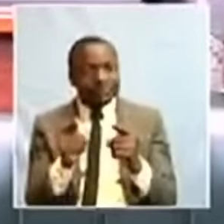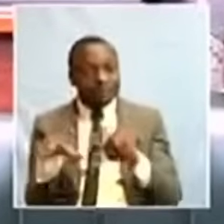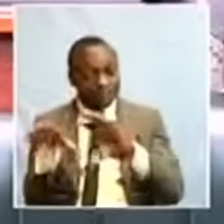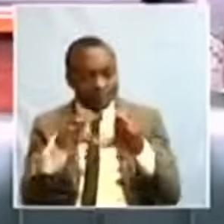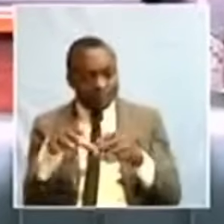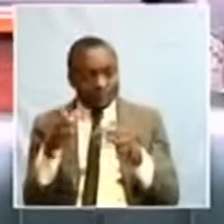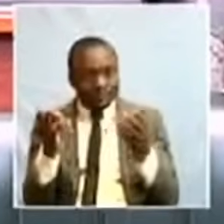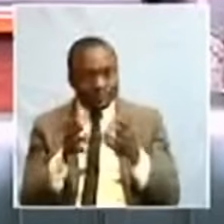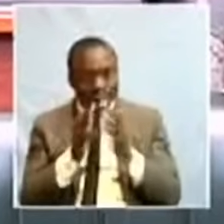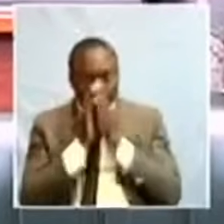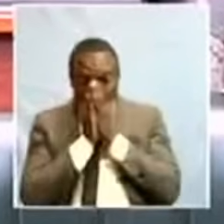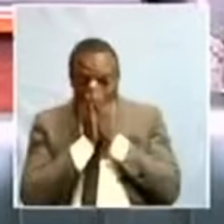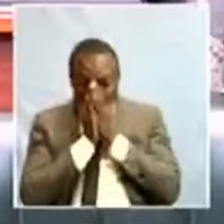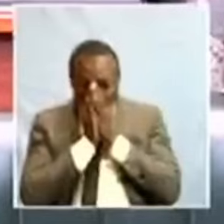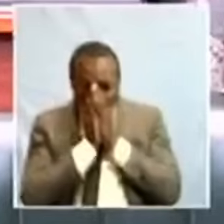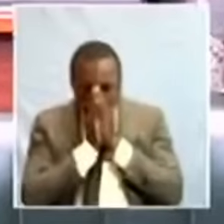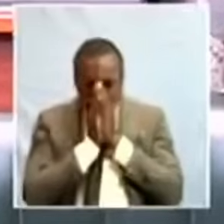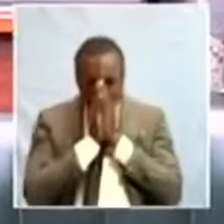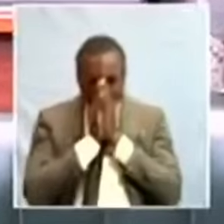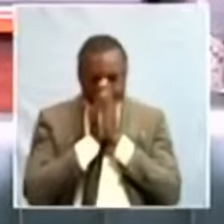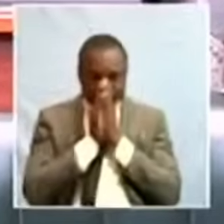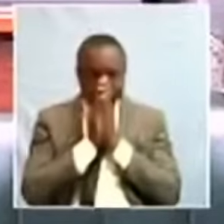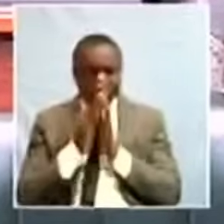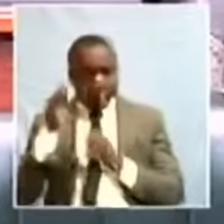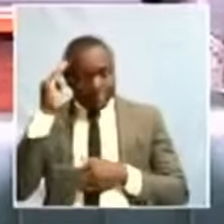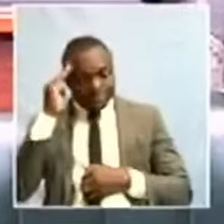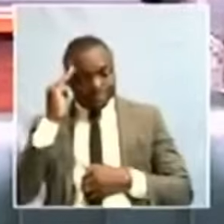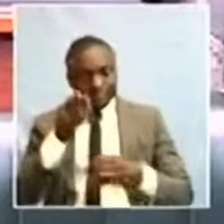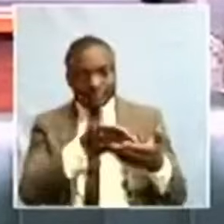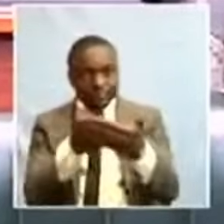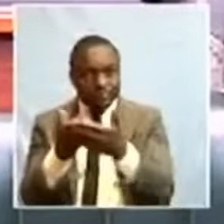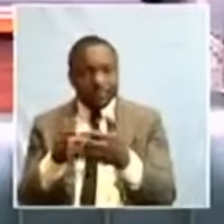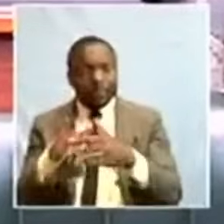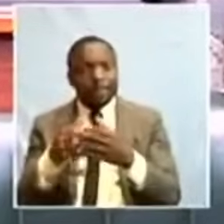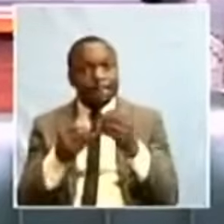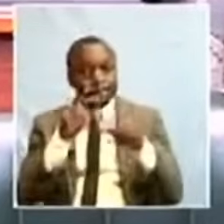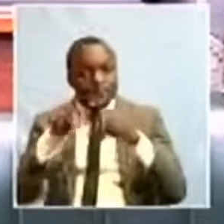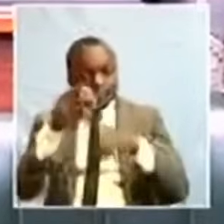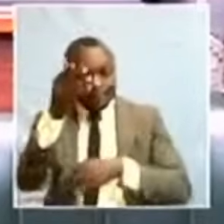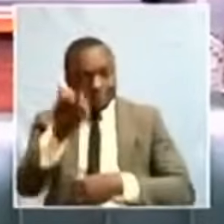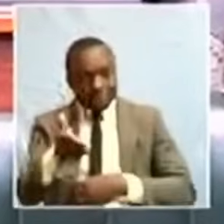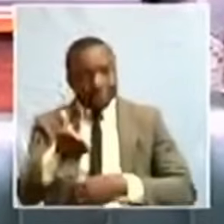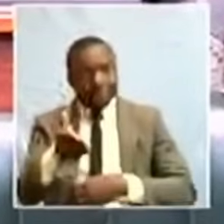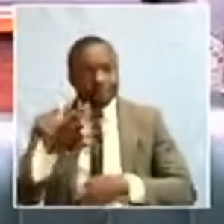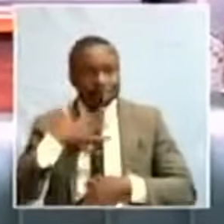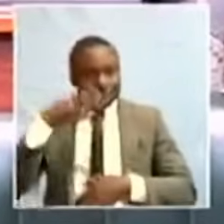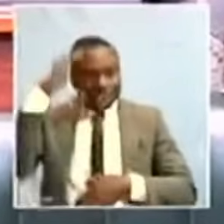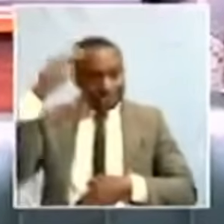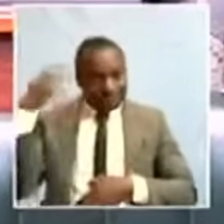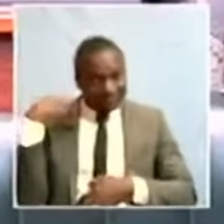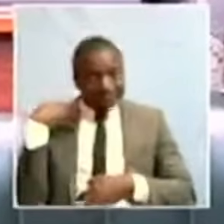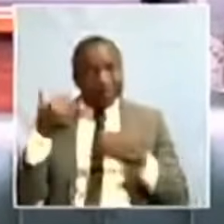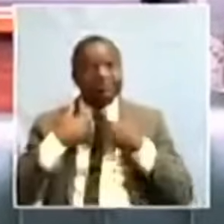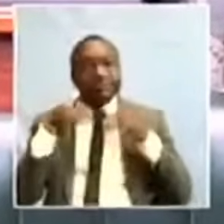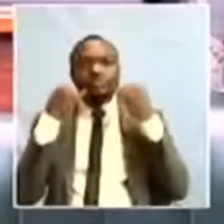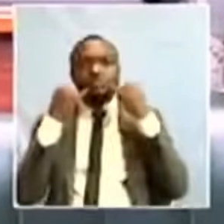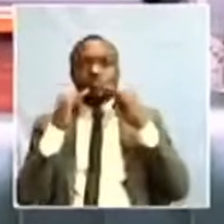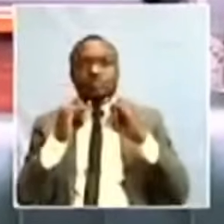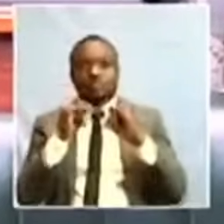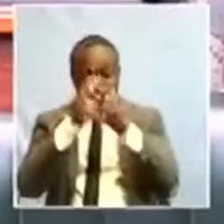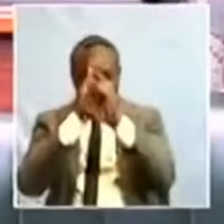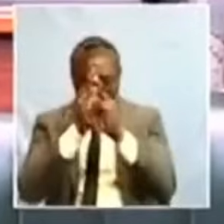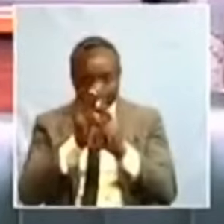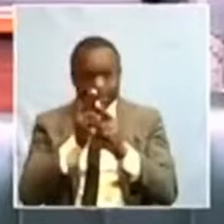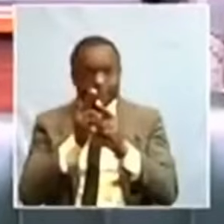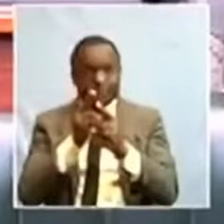that we know in this ward how many people are there. For my office, we have that information, Honorable Minister